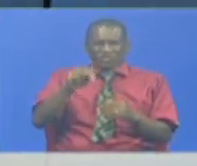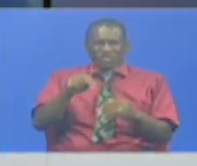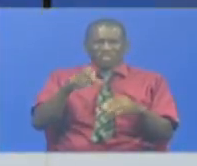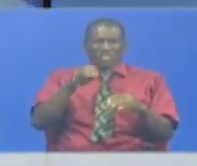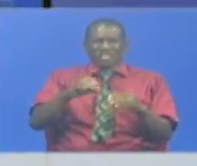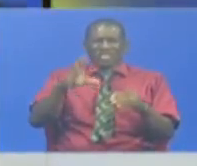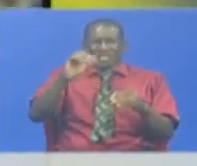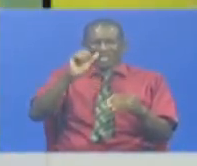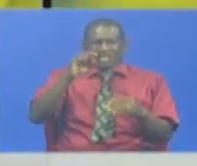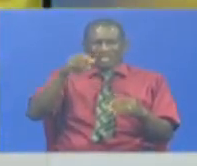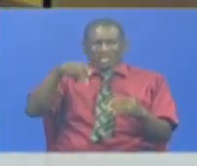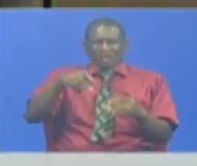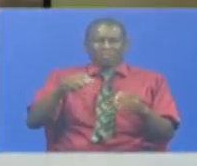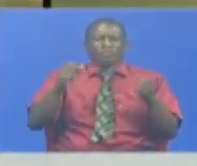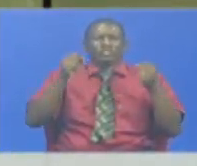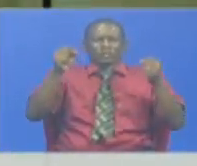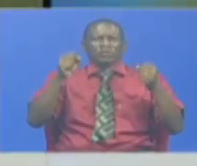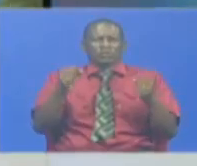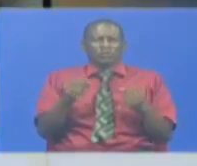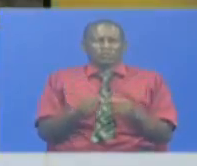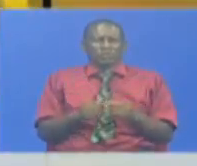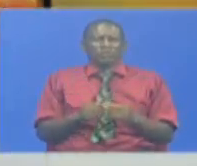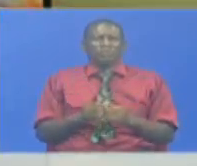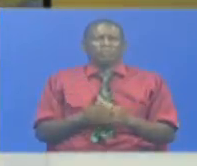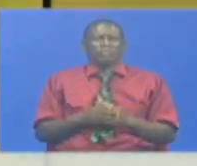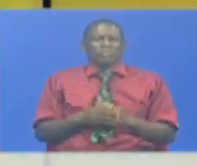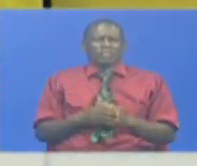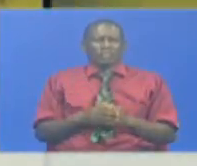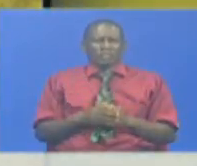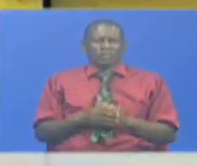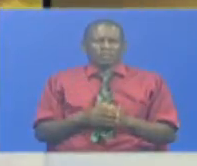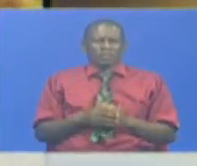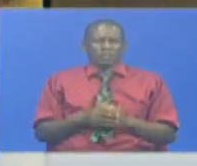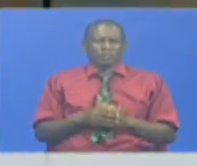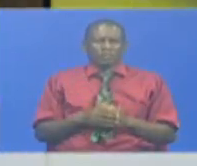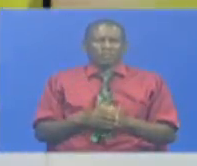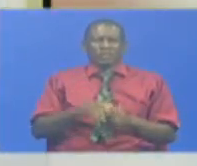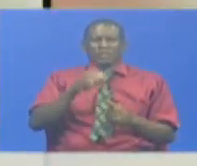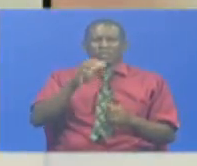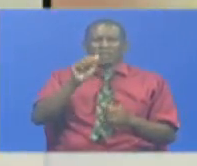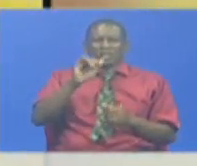season in Africa's elite top tier. Haida Waringa,